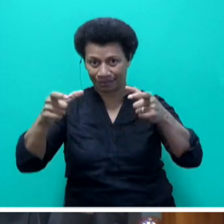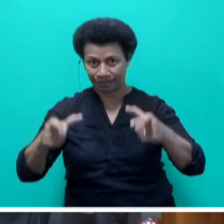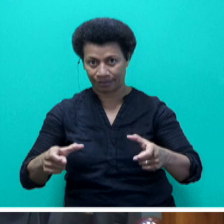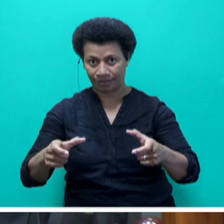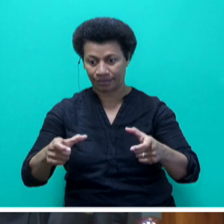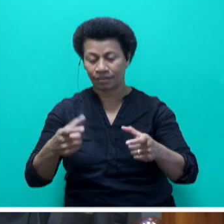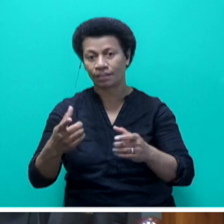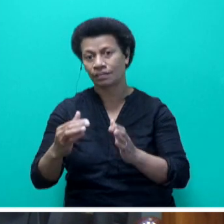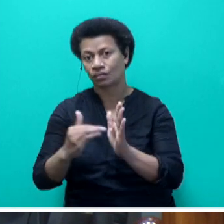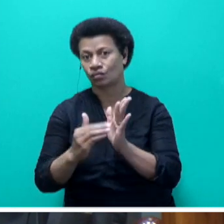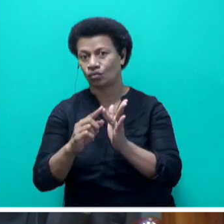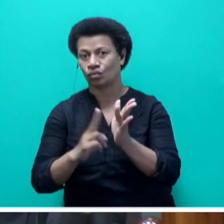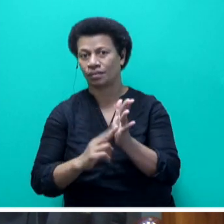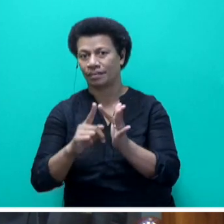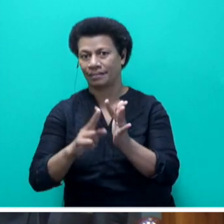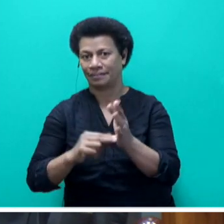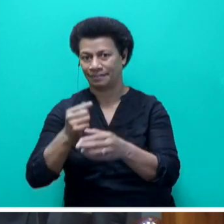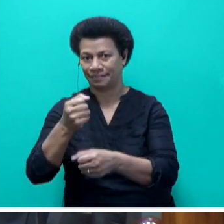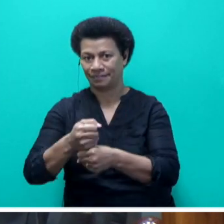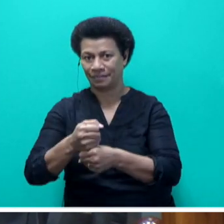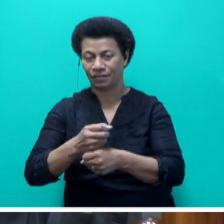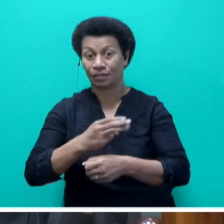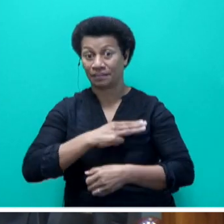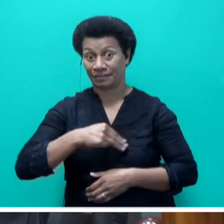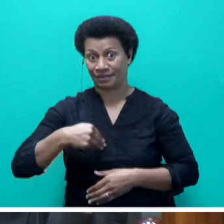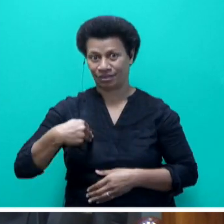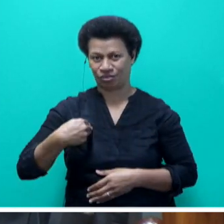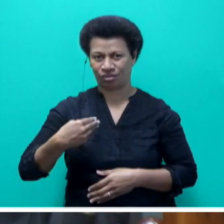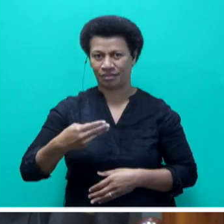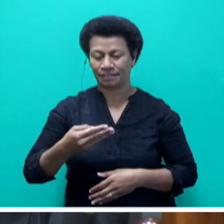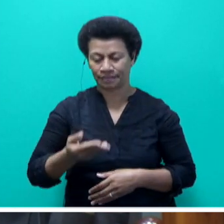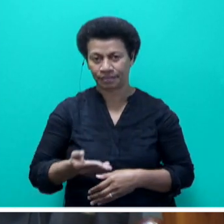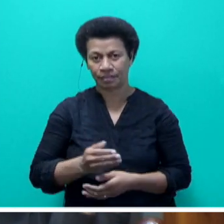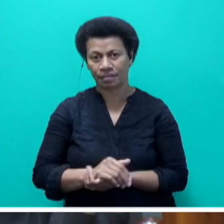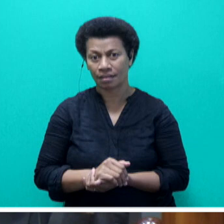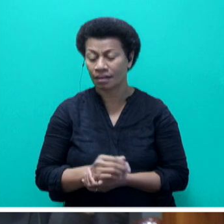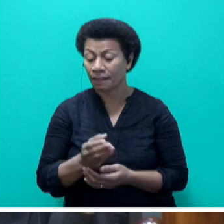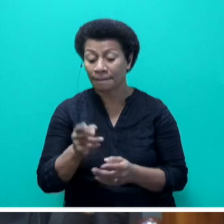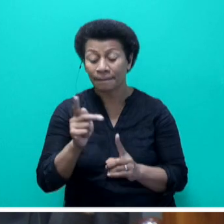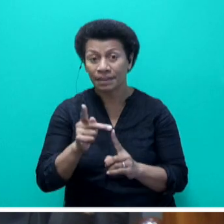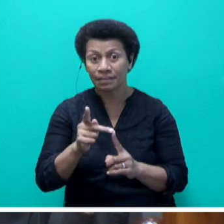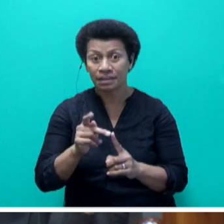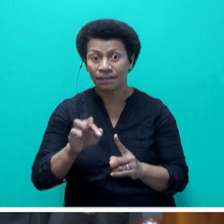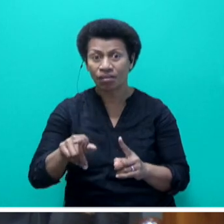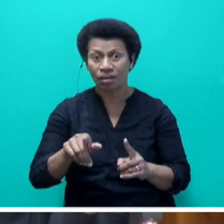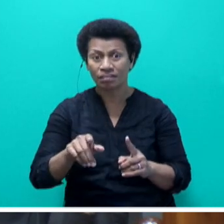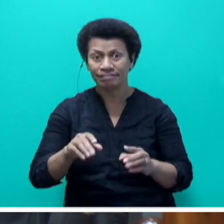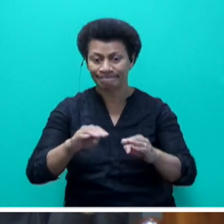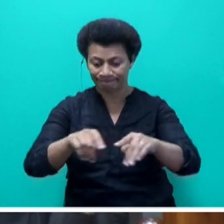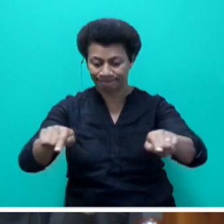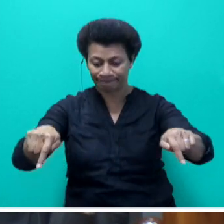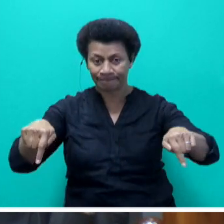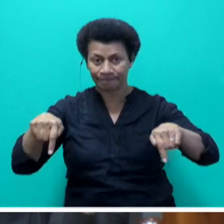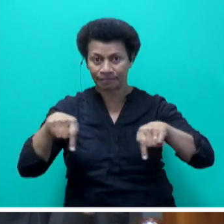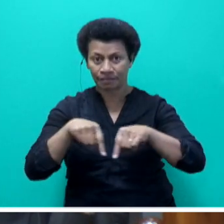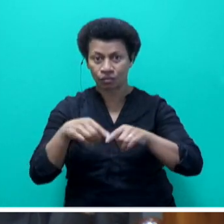patterns that was actually conducted by the Ministry. The purpose of the block rezoning is to enable property owners